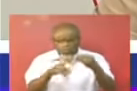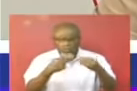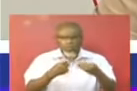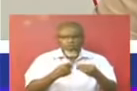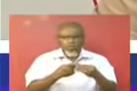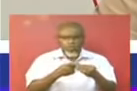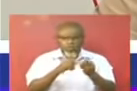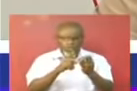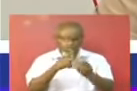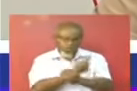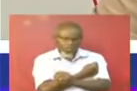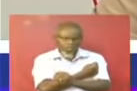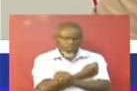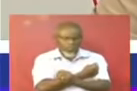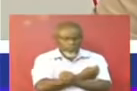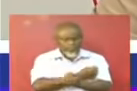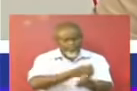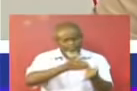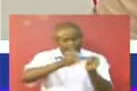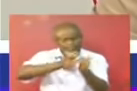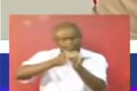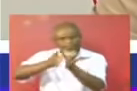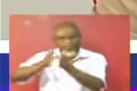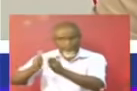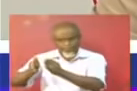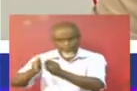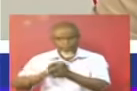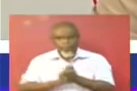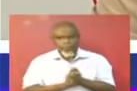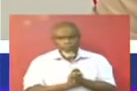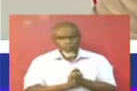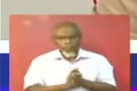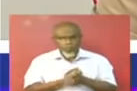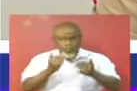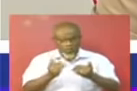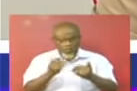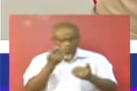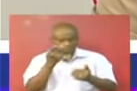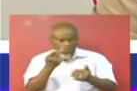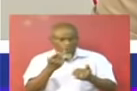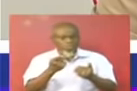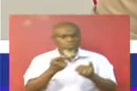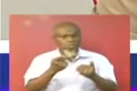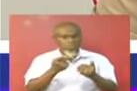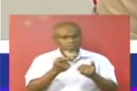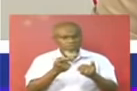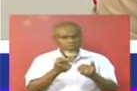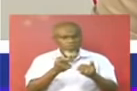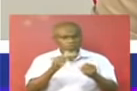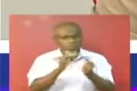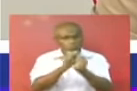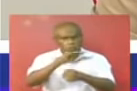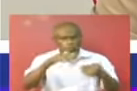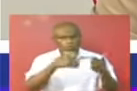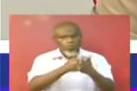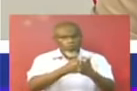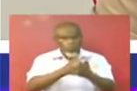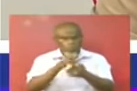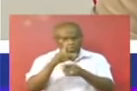this accelerated phase of vaccination, one of the things that all of the RHAs are rolling out is